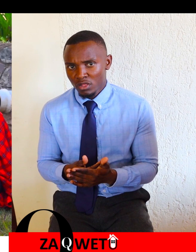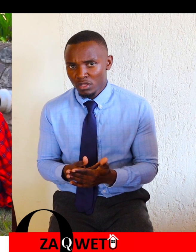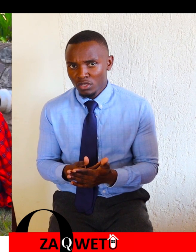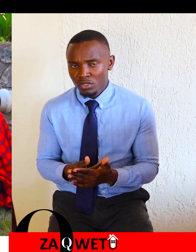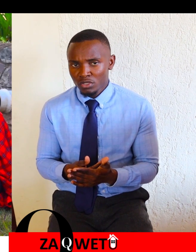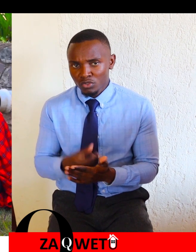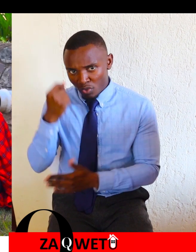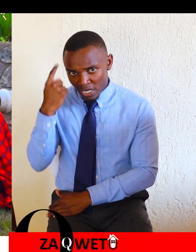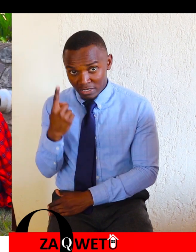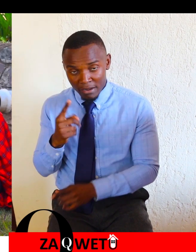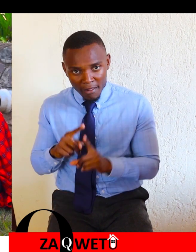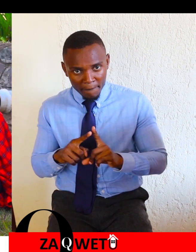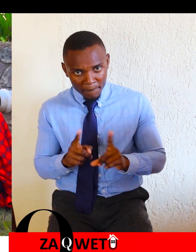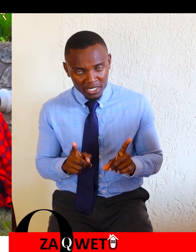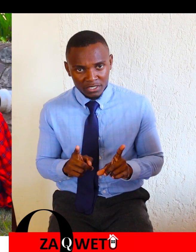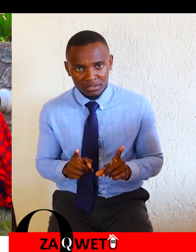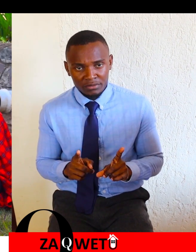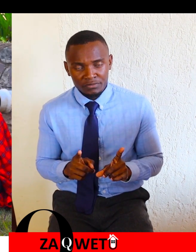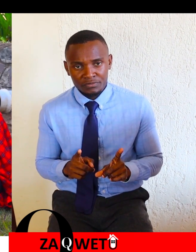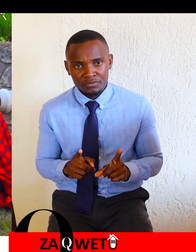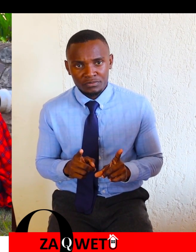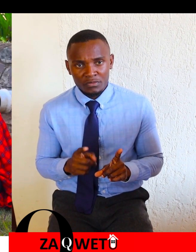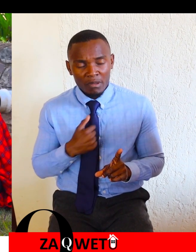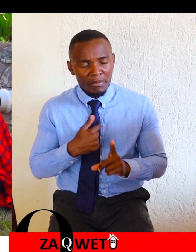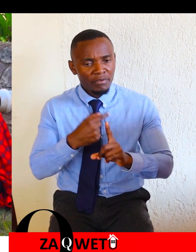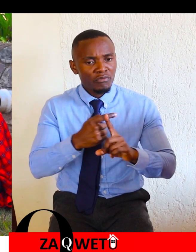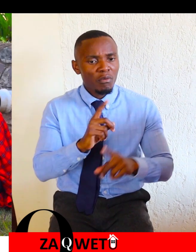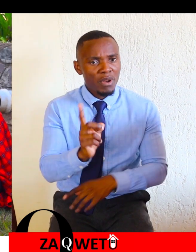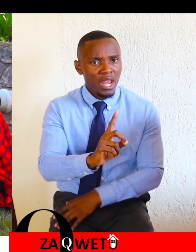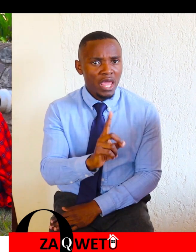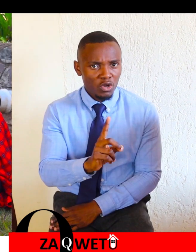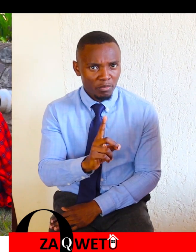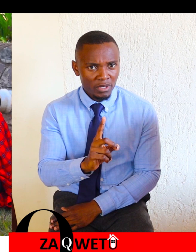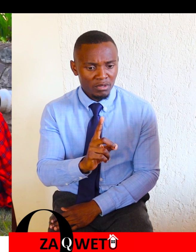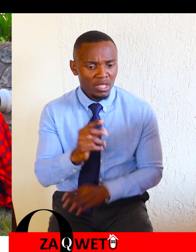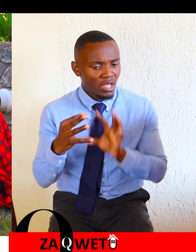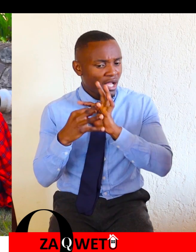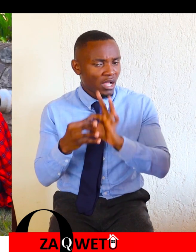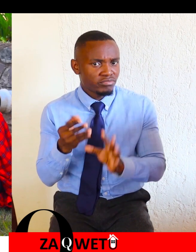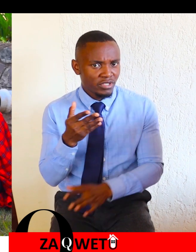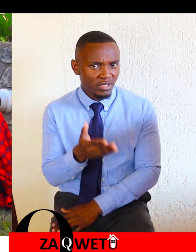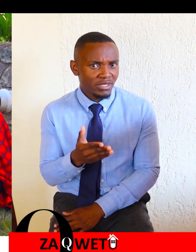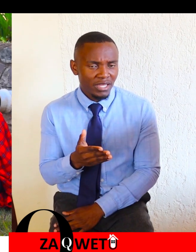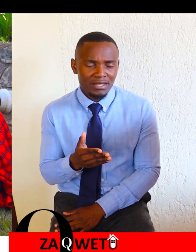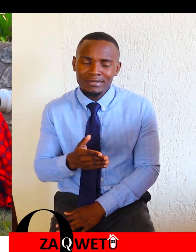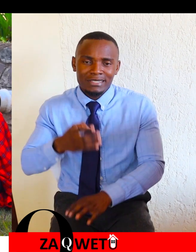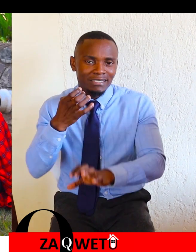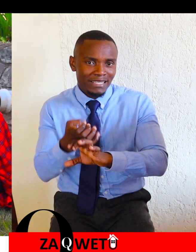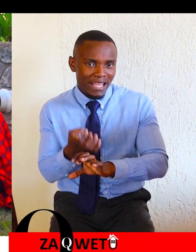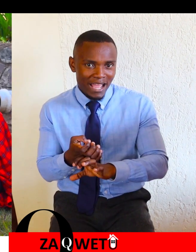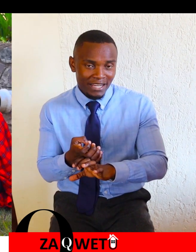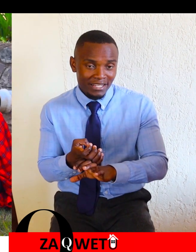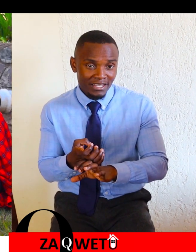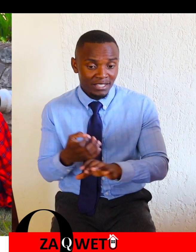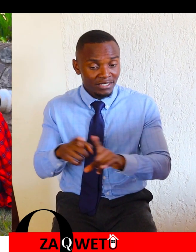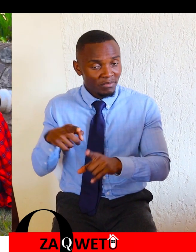in everyone's ears. However, coming from Nairobi culture, see, Nairobi